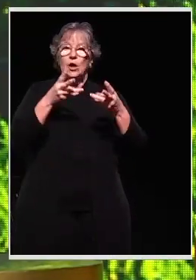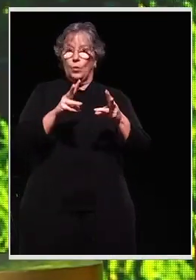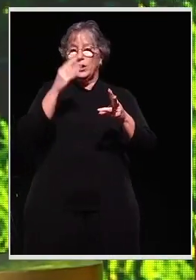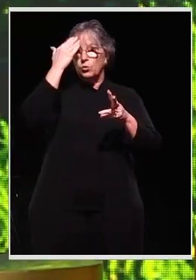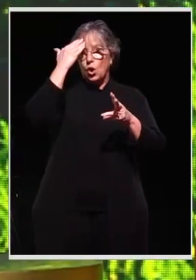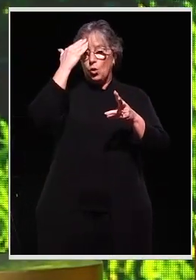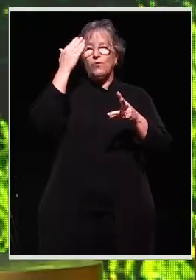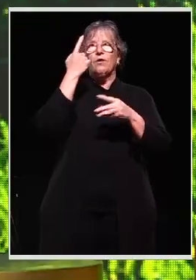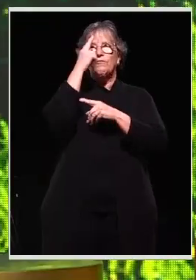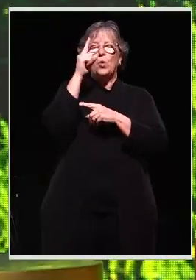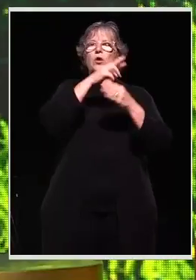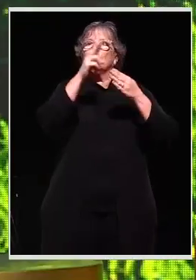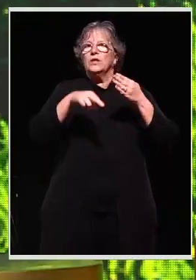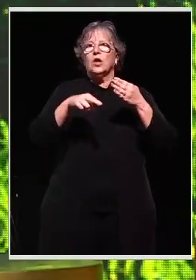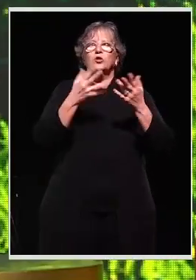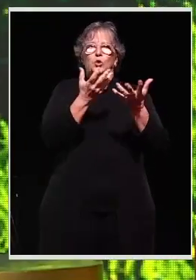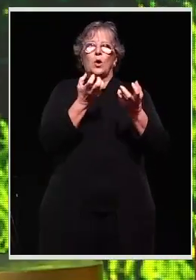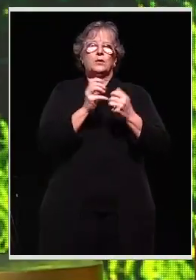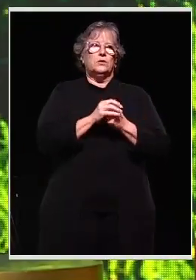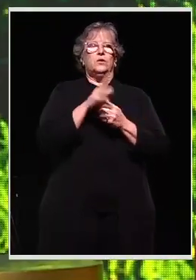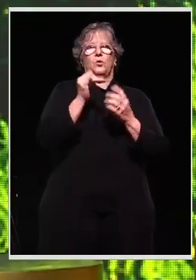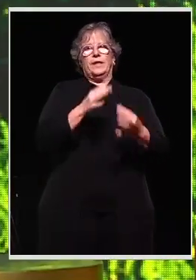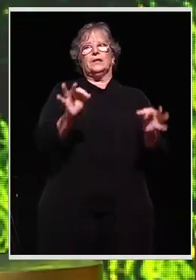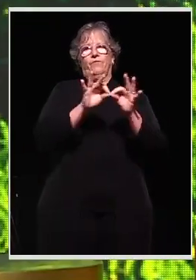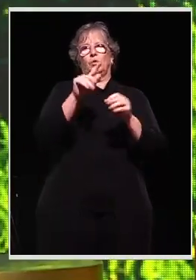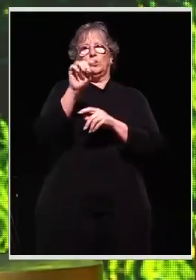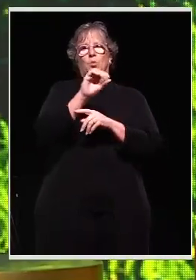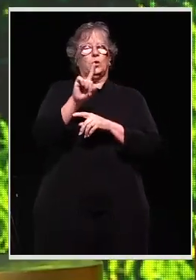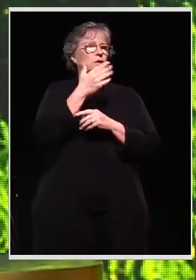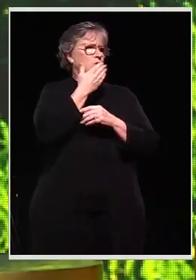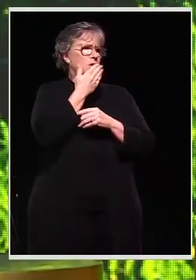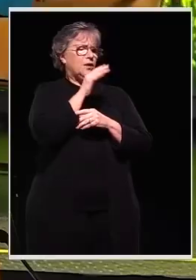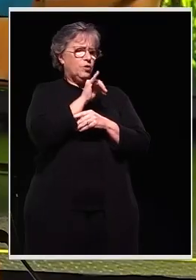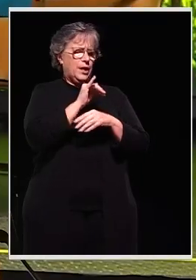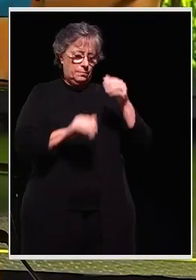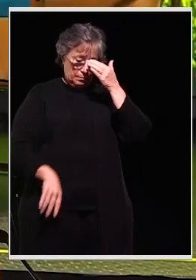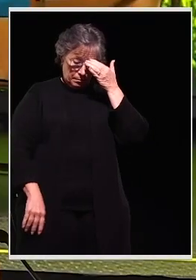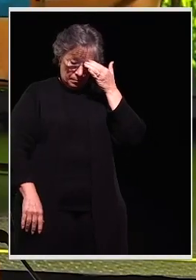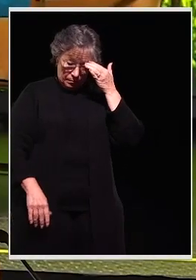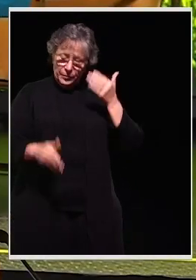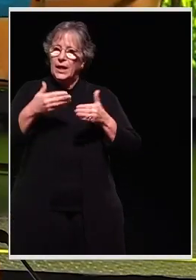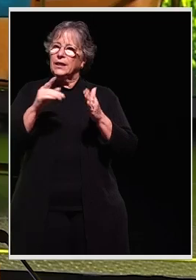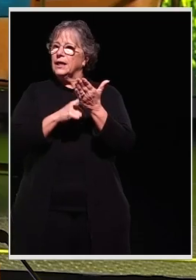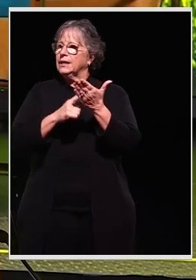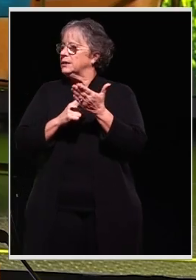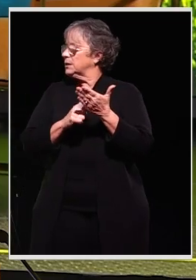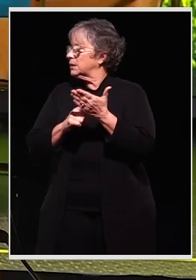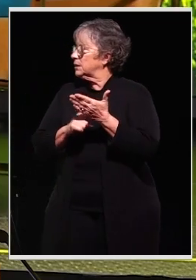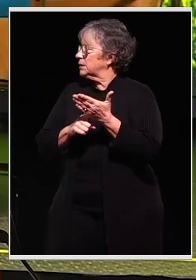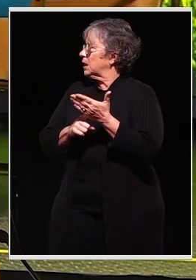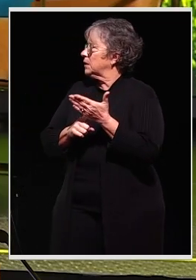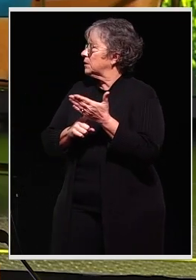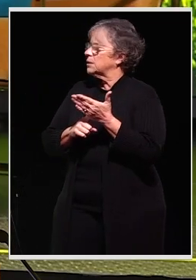going to get the results you're looking for? So I think it's a really valuable tool. That's a great point. Thank you for that. So let's talk about milk quality for a minute and